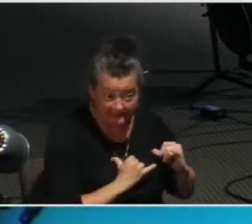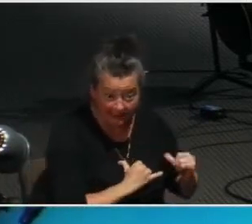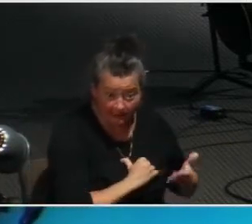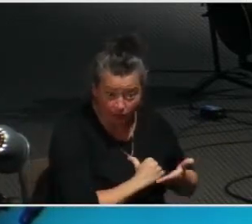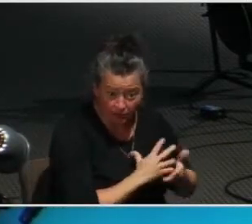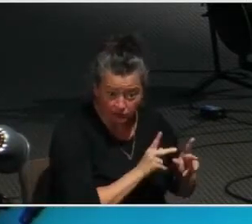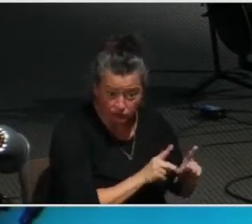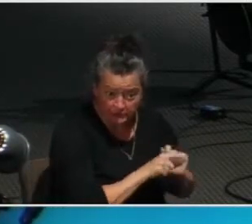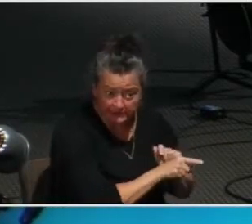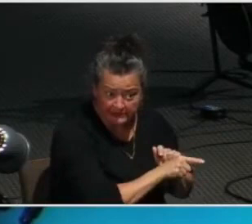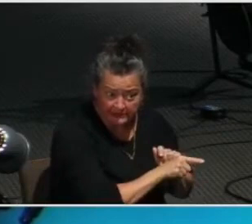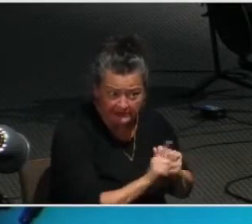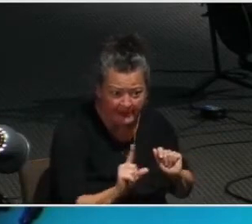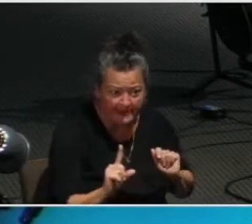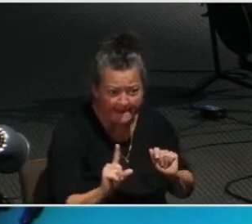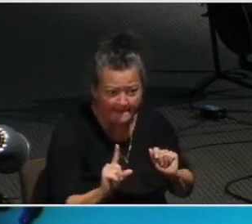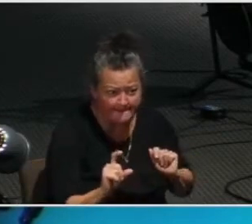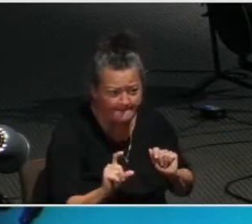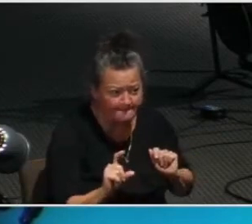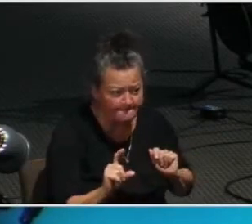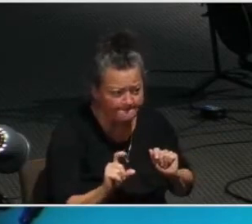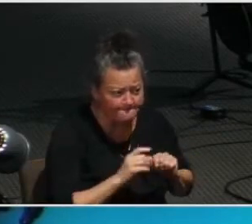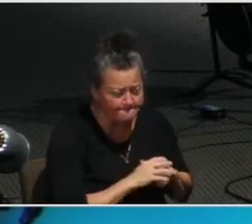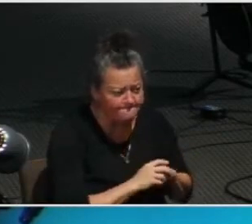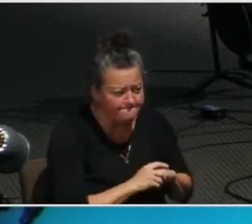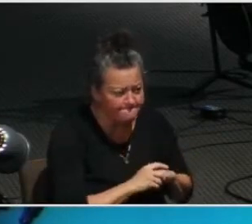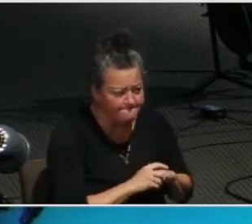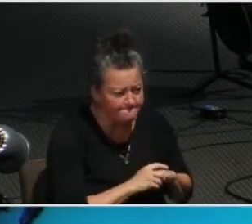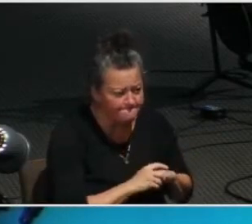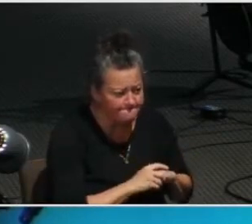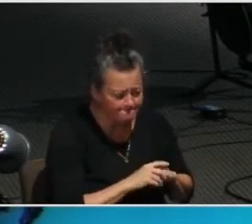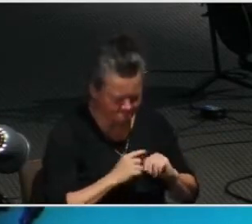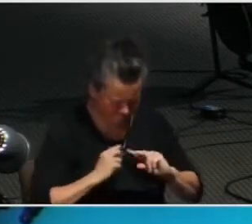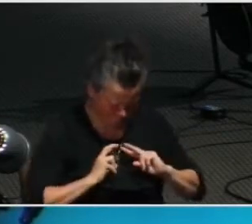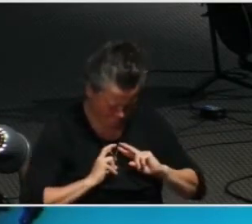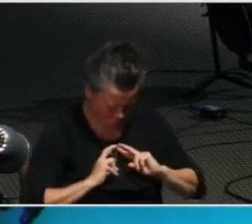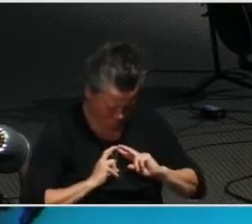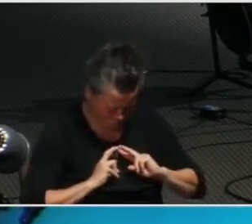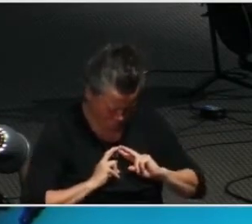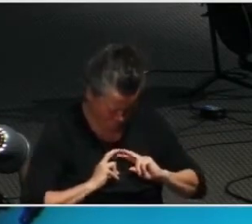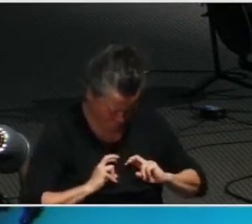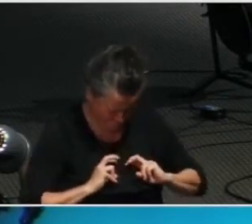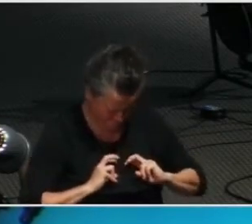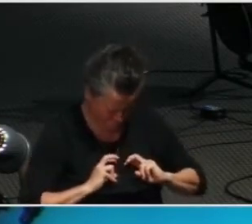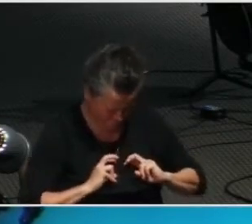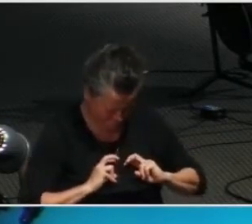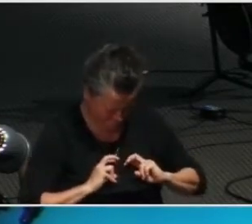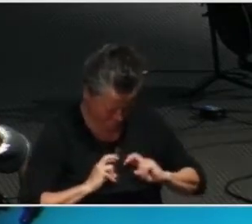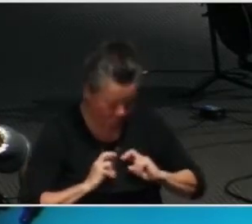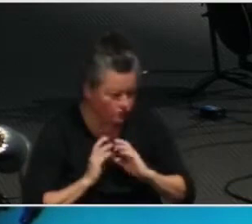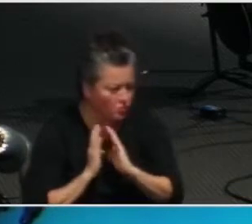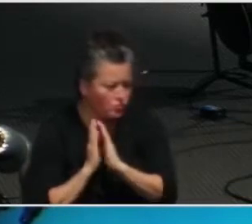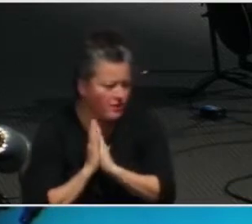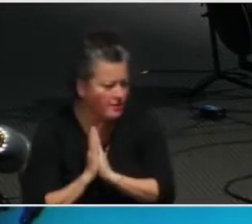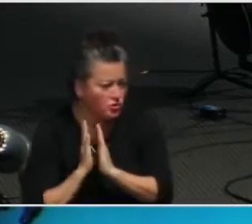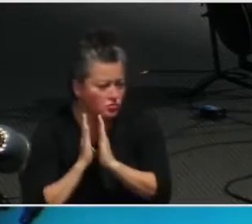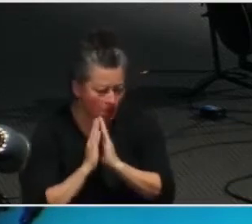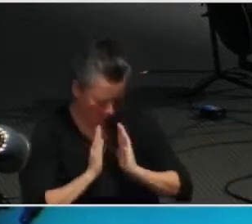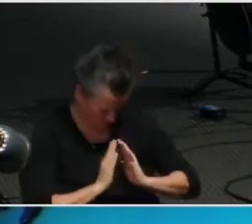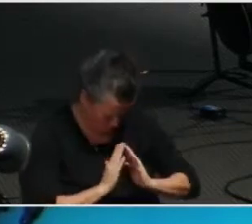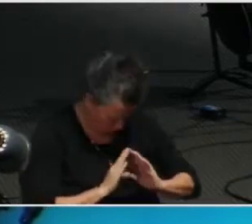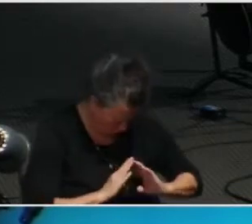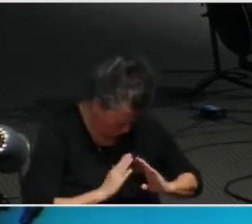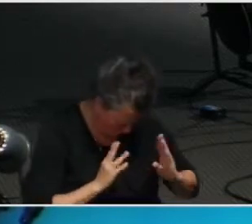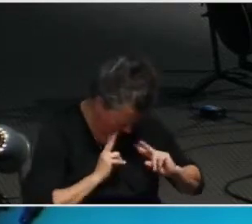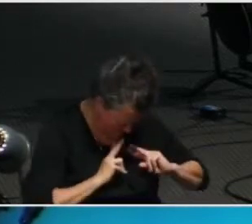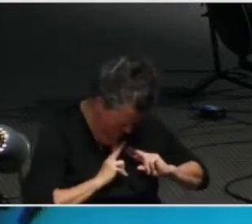a situation that you're facing, and some of you need strength to persevere amidst the oppression that you're